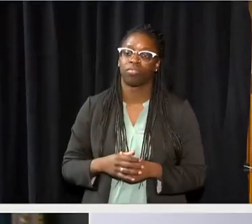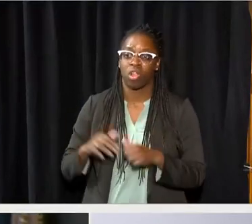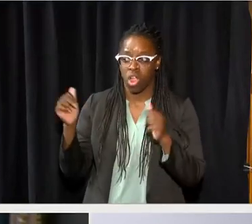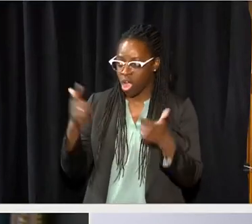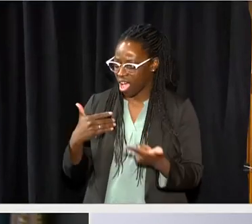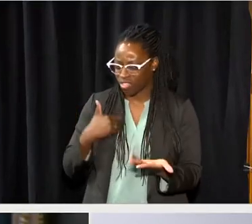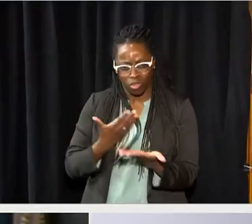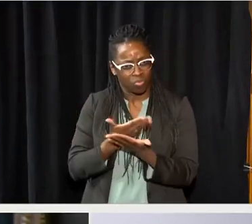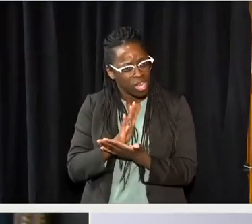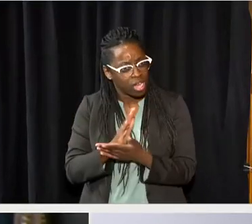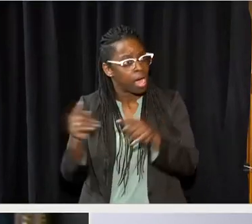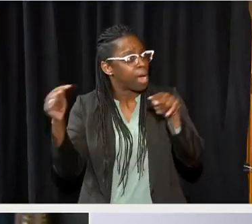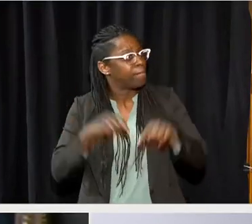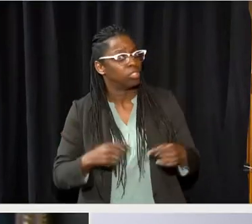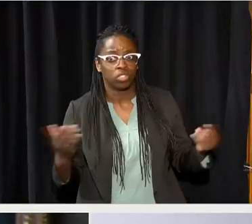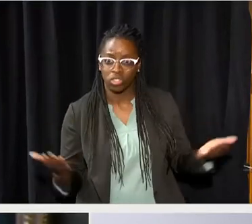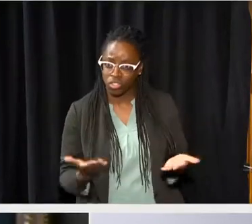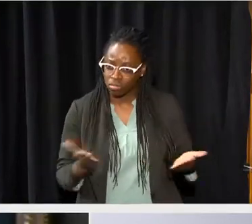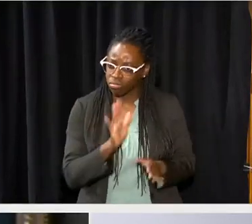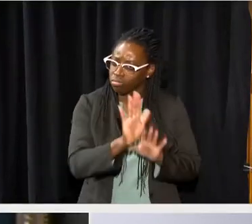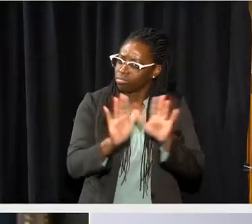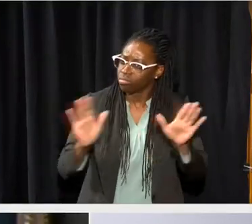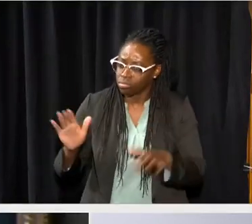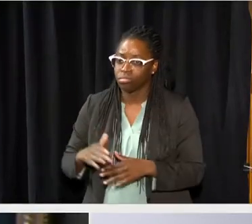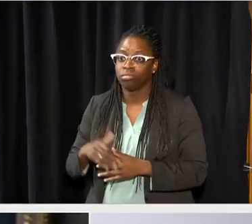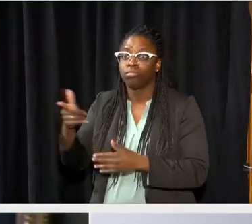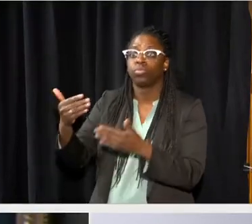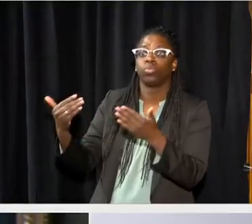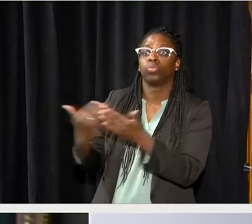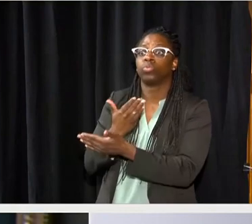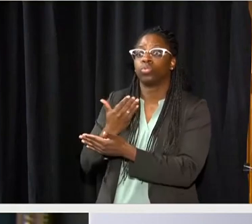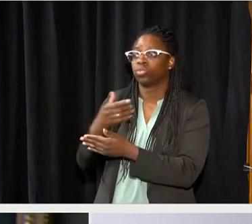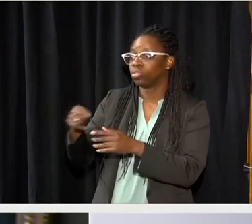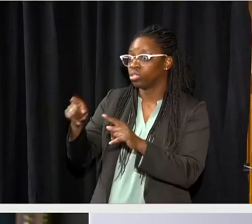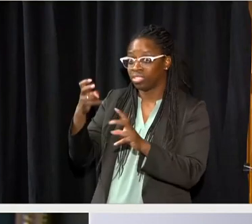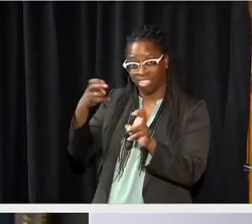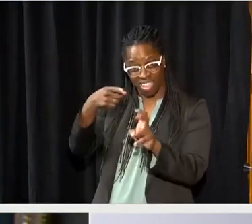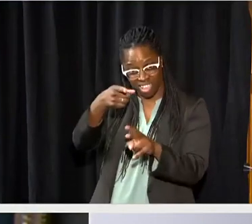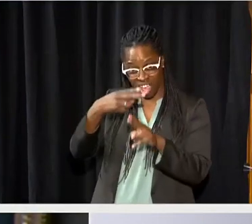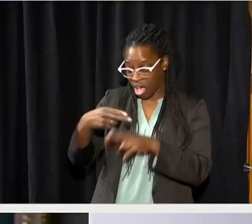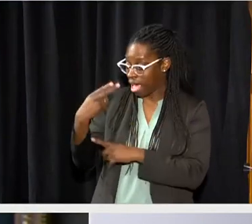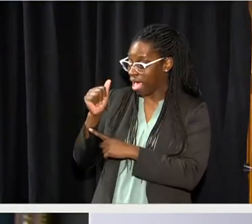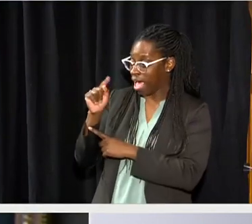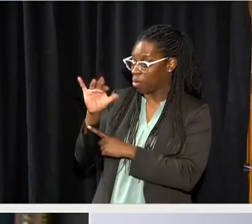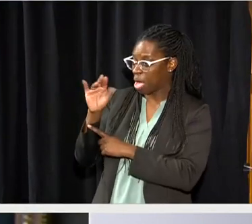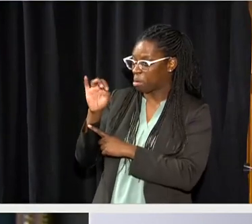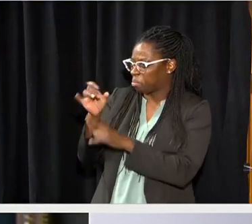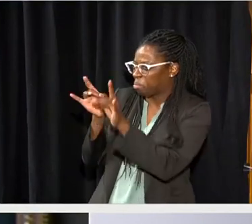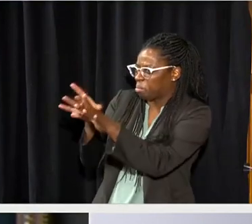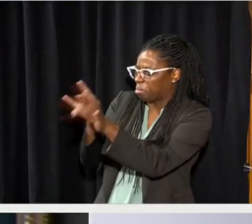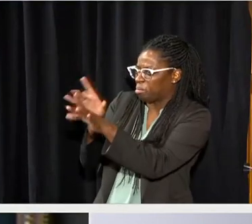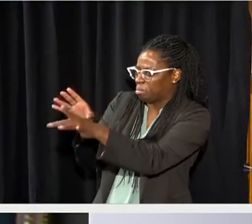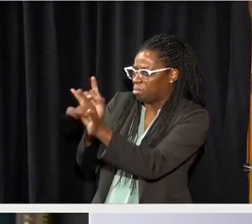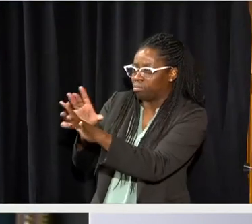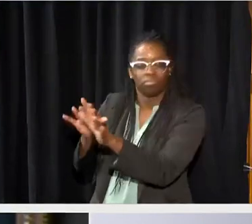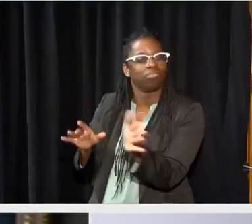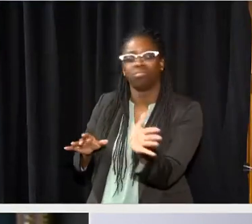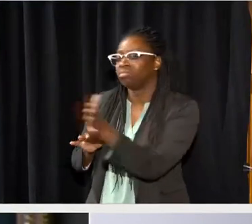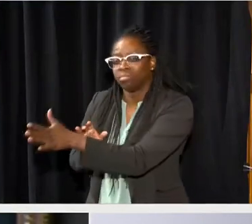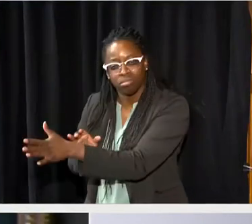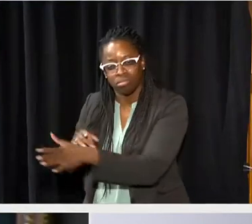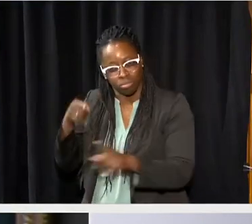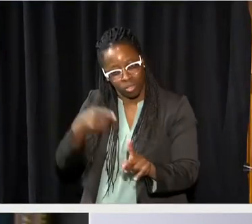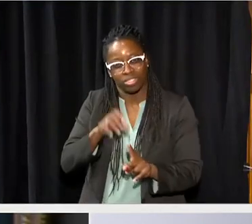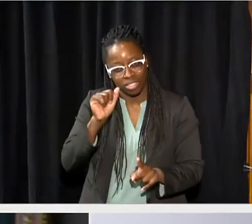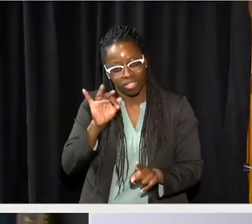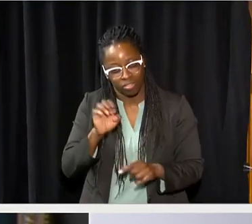vulnerable communities with a new hate crimes unit in the state police, celebrating the first ever Youth and Family